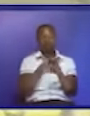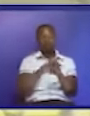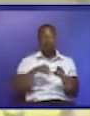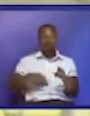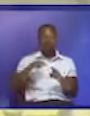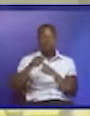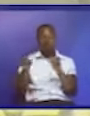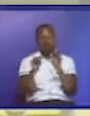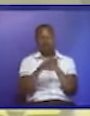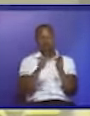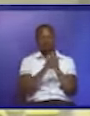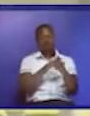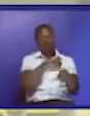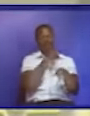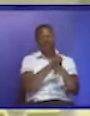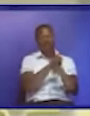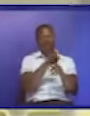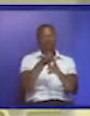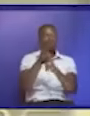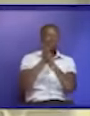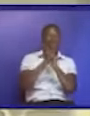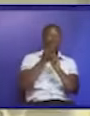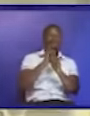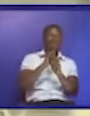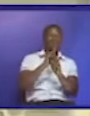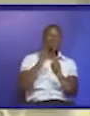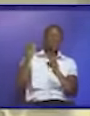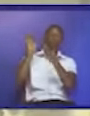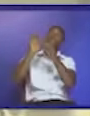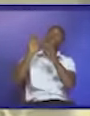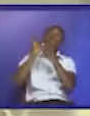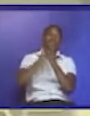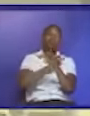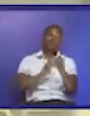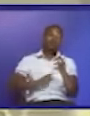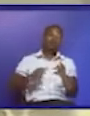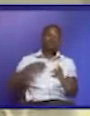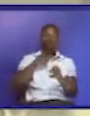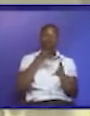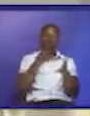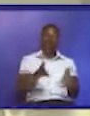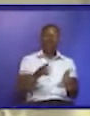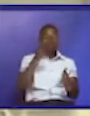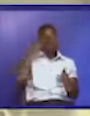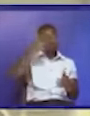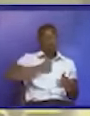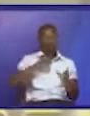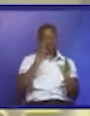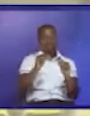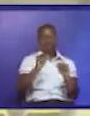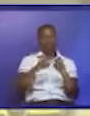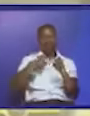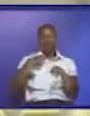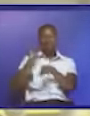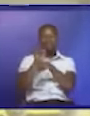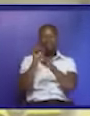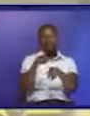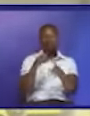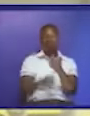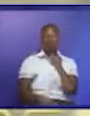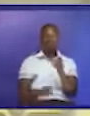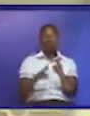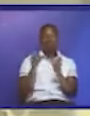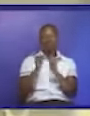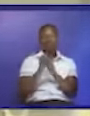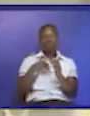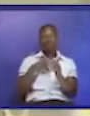her authority is derived. And she went to him and said, King, I'm not here for myself. My assignment is to flaunt your kingship